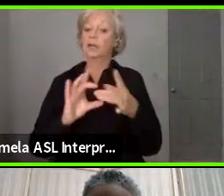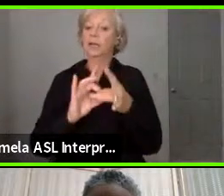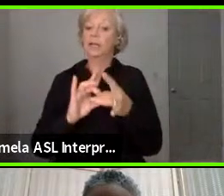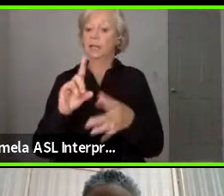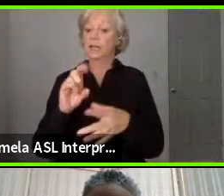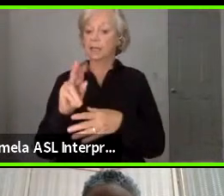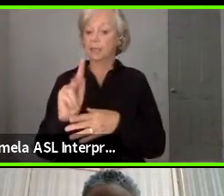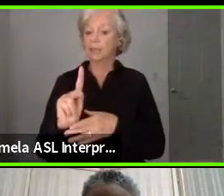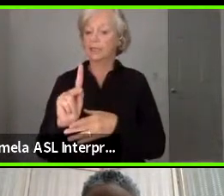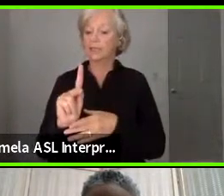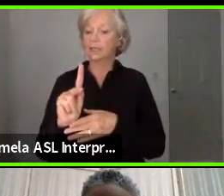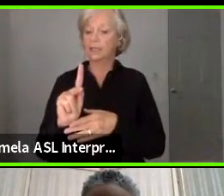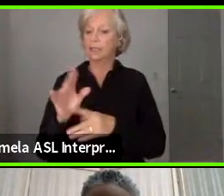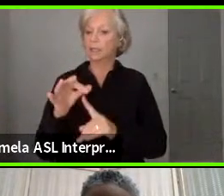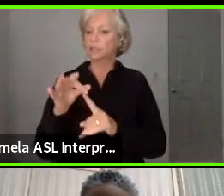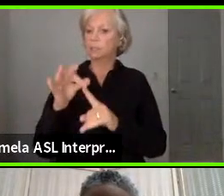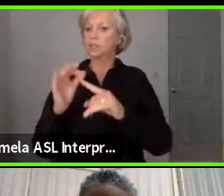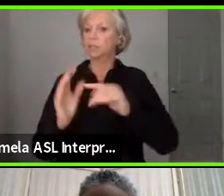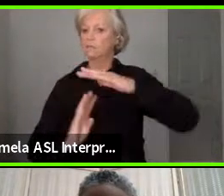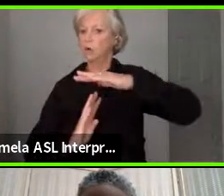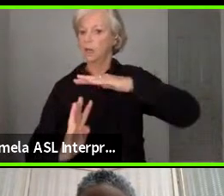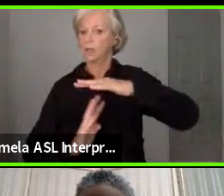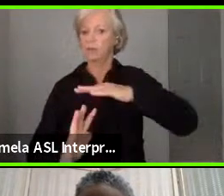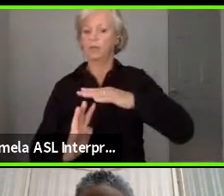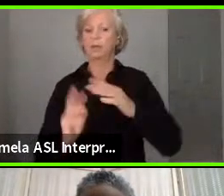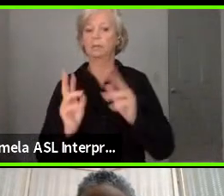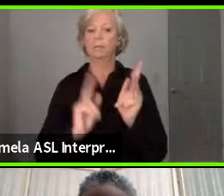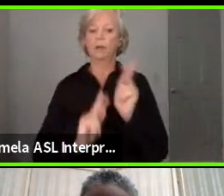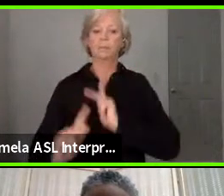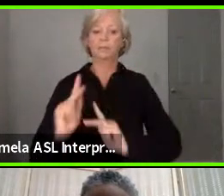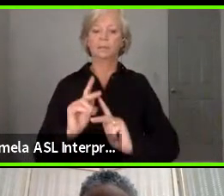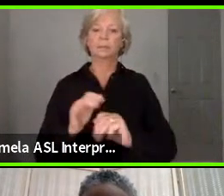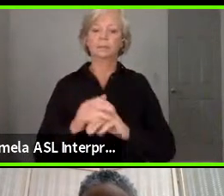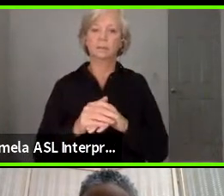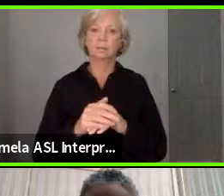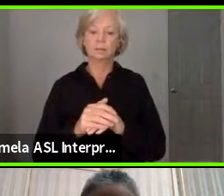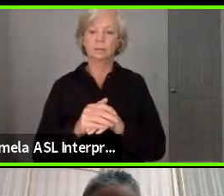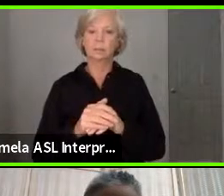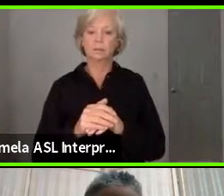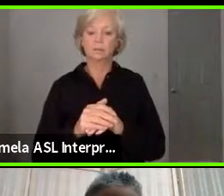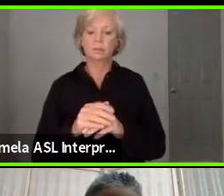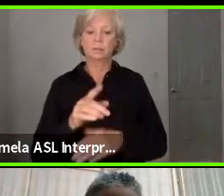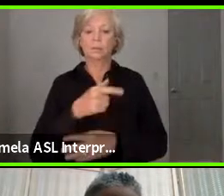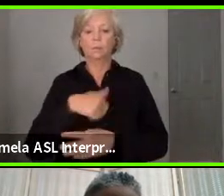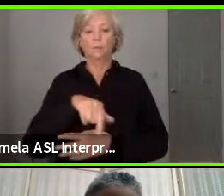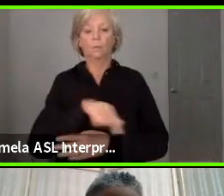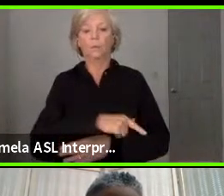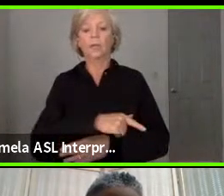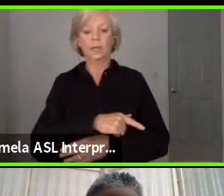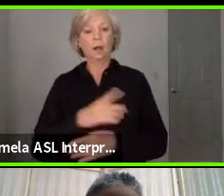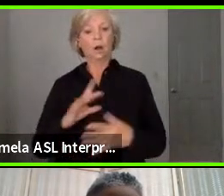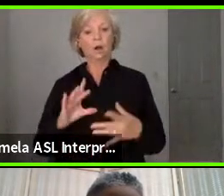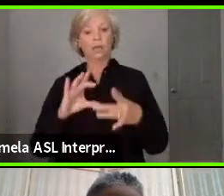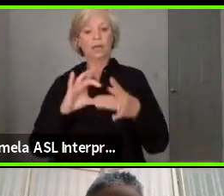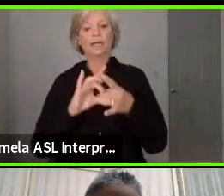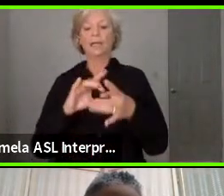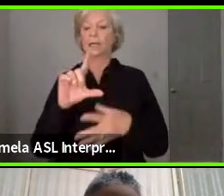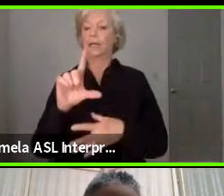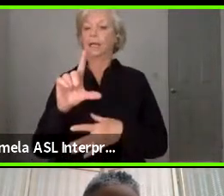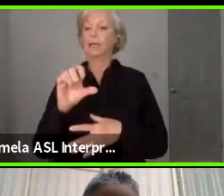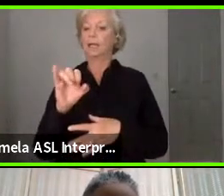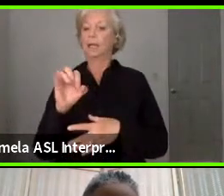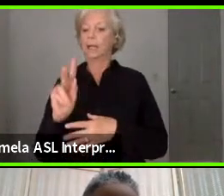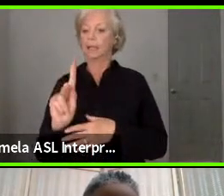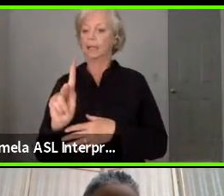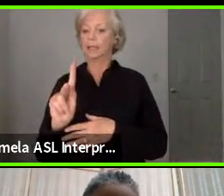immigrant populations with language and system barriers. We are the, you know, the link for that, because even though we